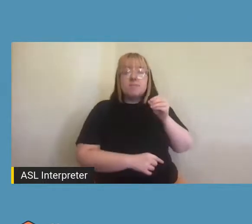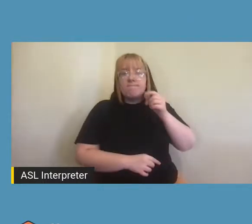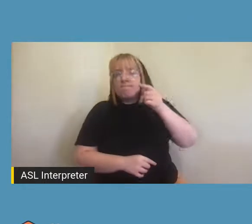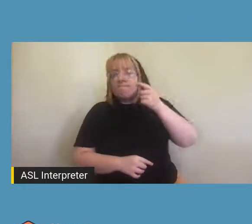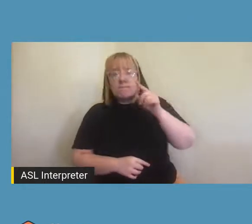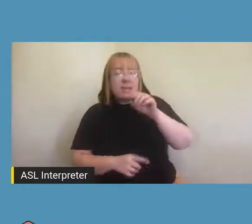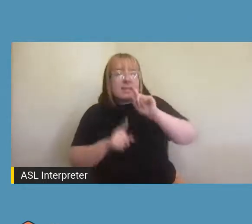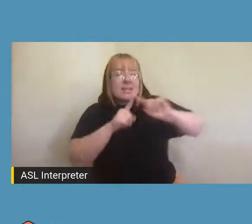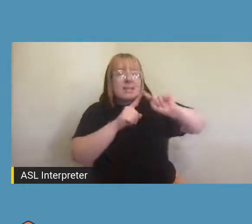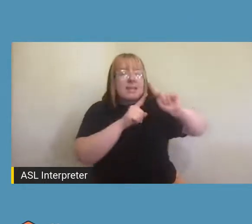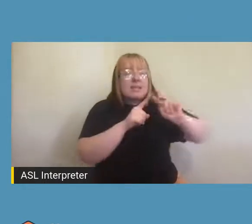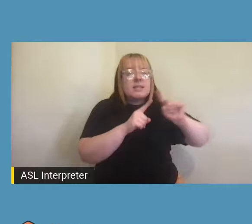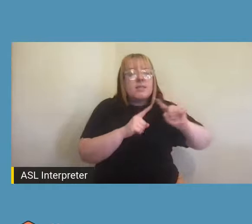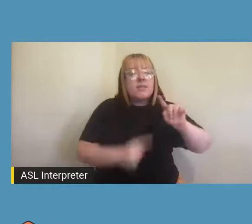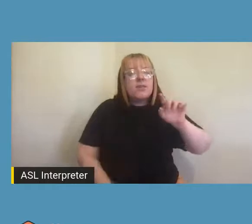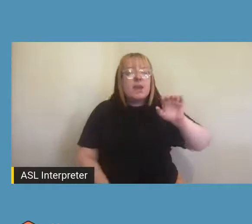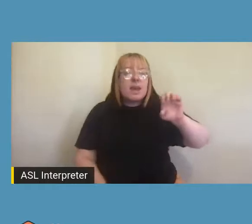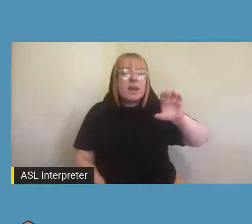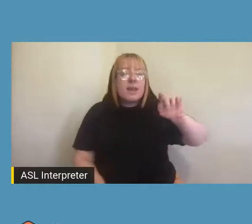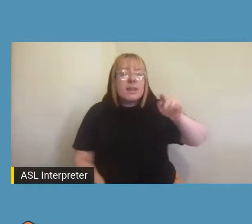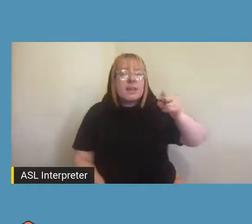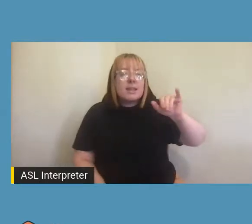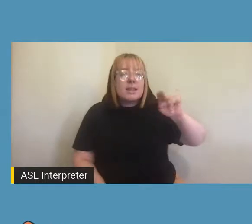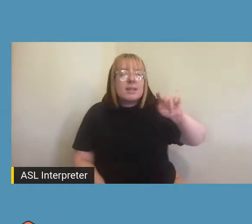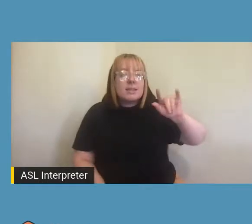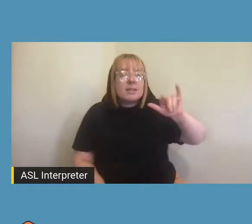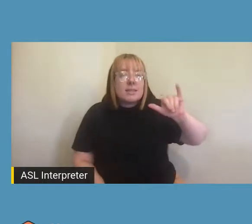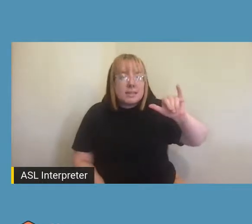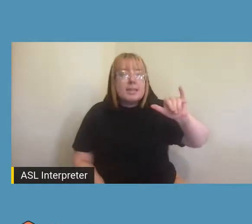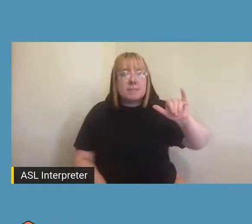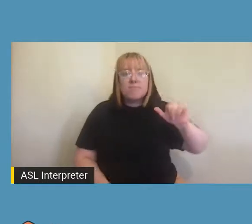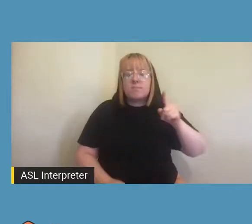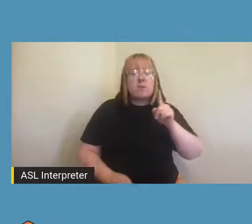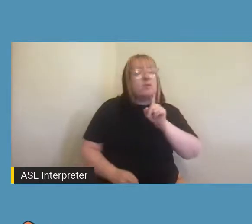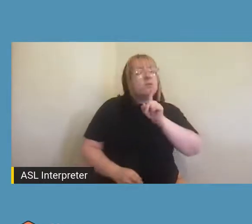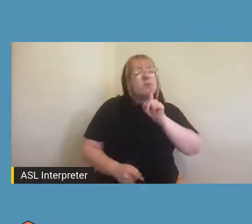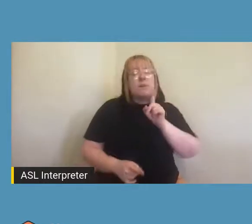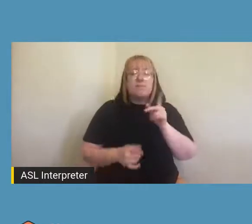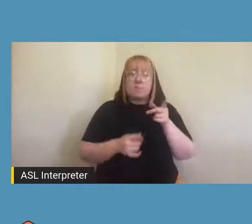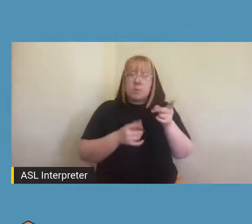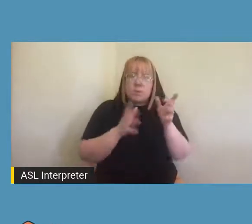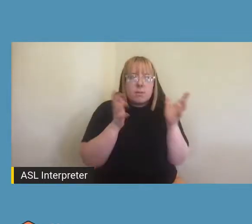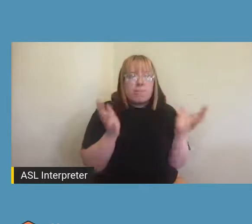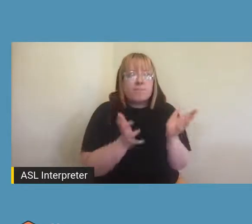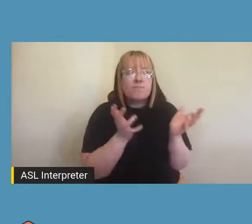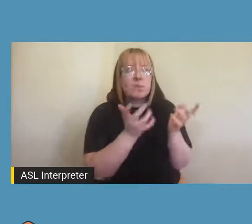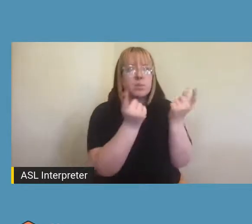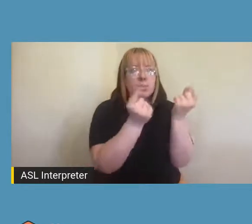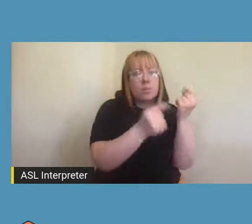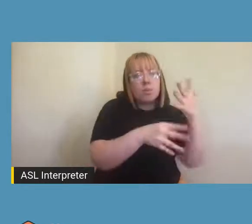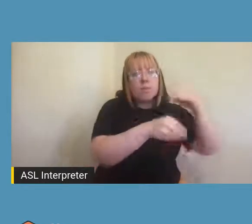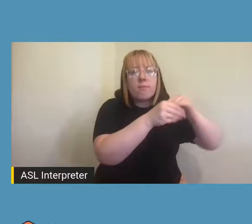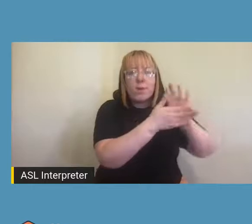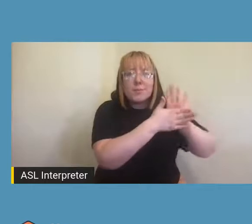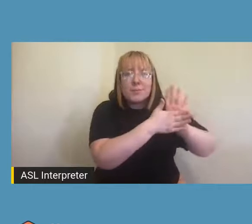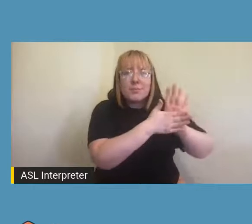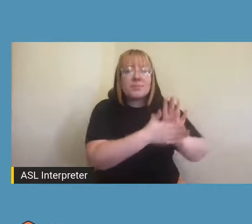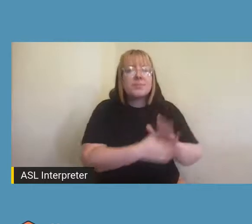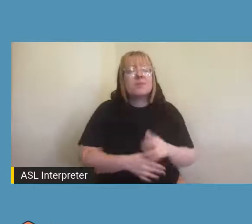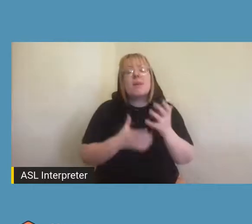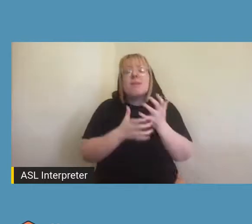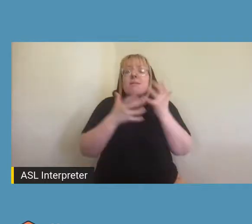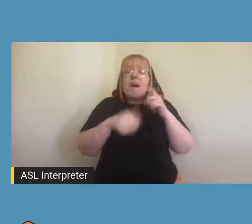enjoyed getting to know Elena, and I'm thankful for the time she has devoted to this session. Now I'm pleased to turn the floor over to